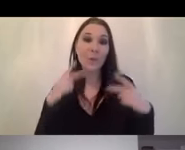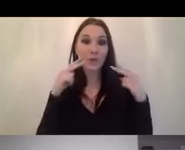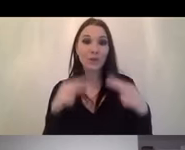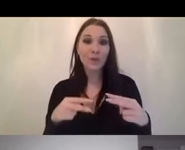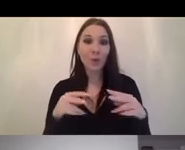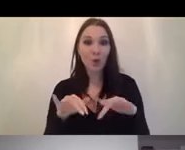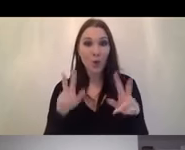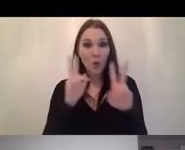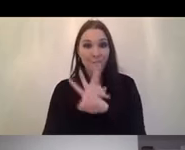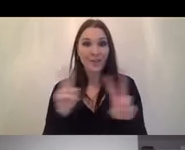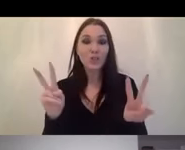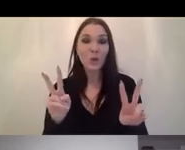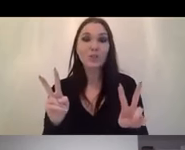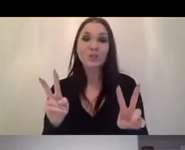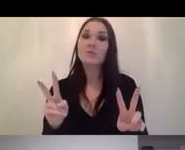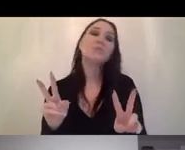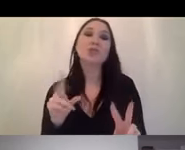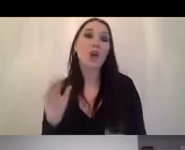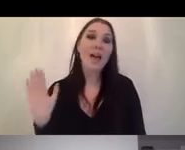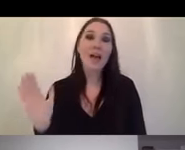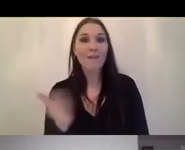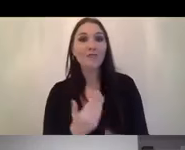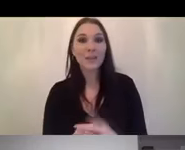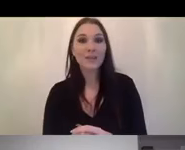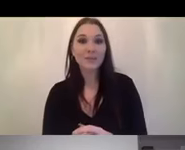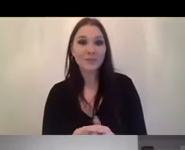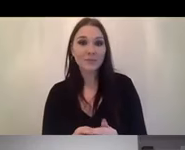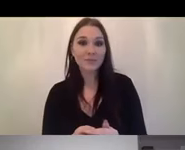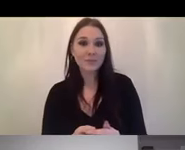computer vision deployment, but it's not in every market. So.